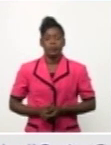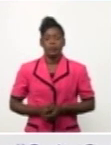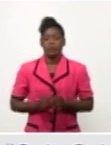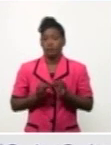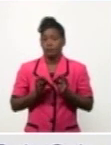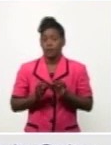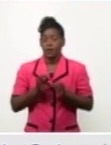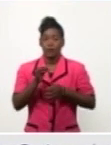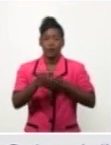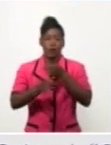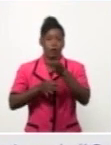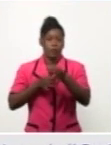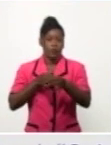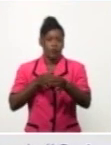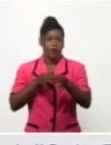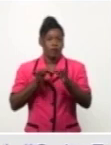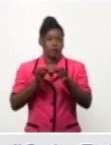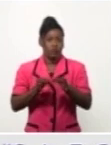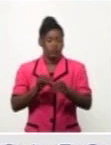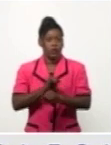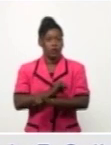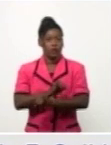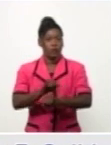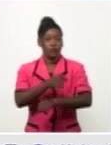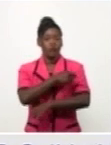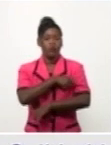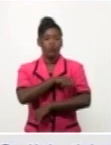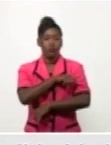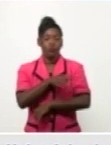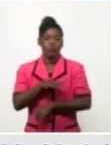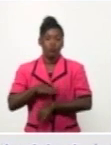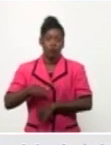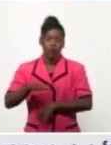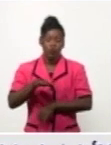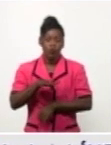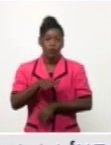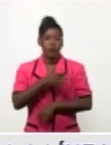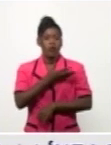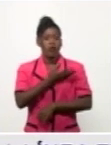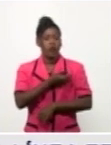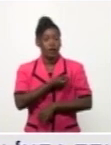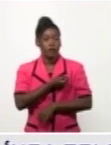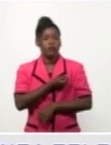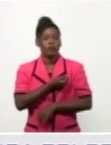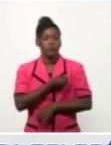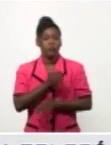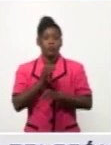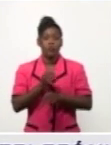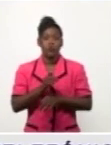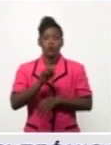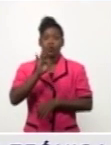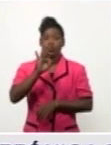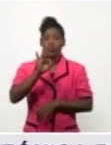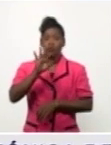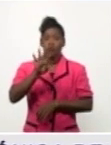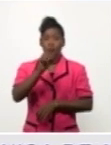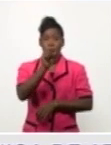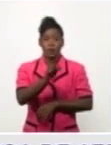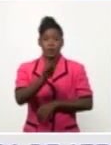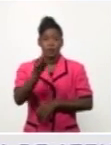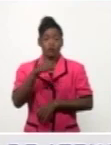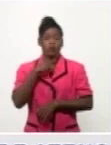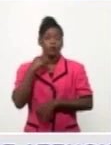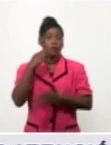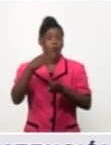complications. We always regret the death of 84 people who have